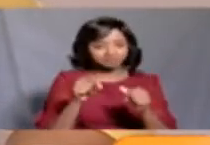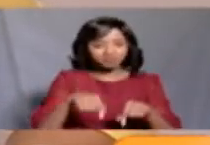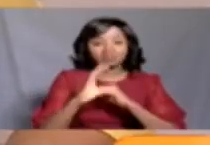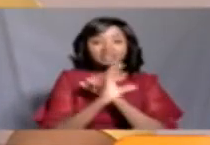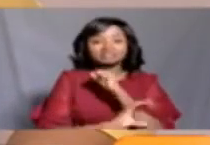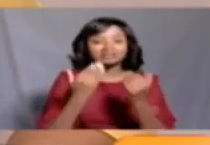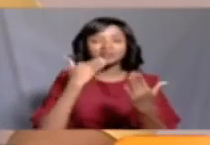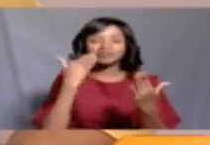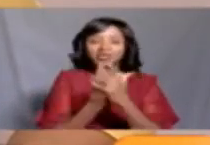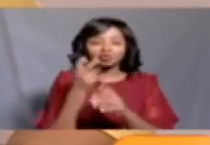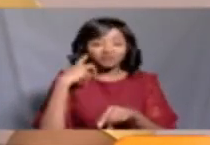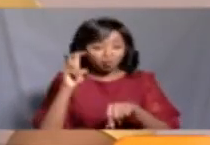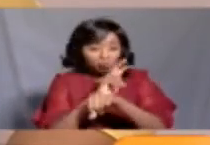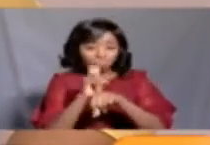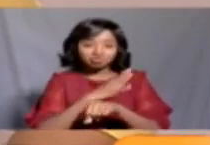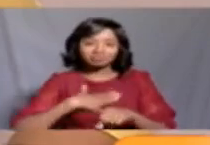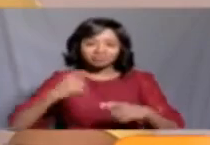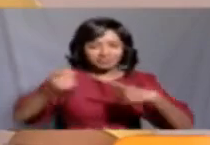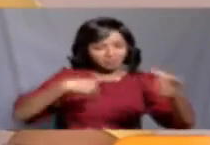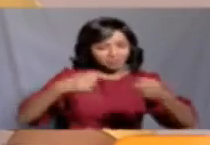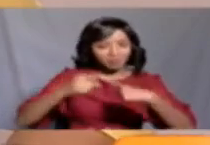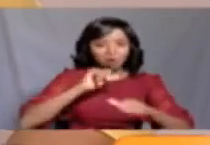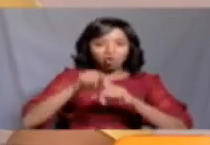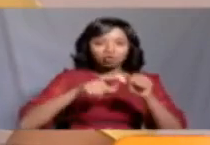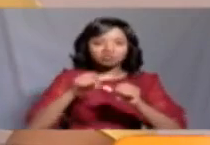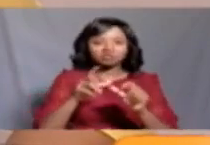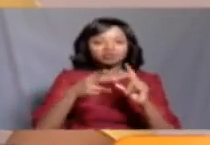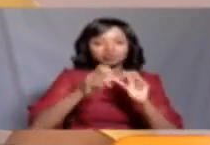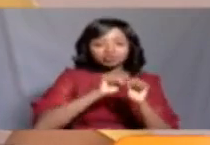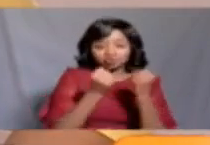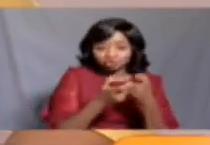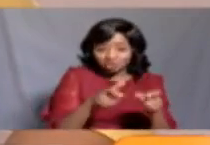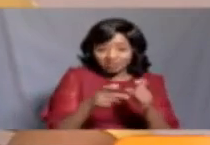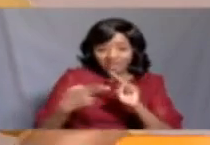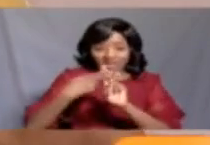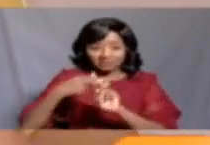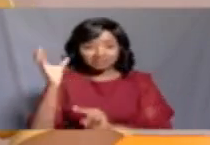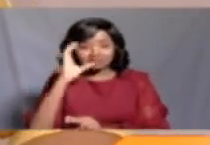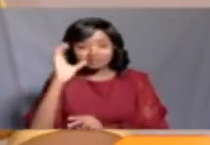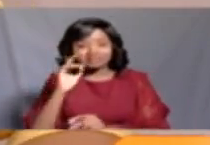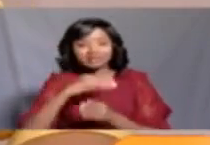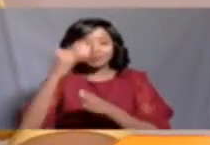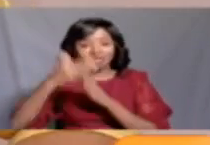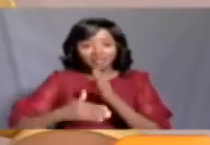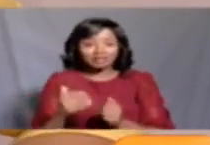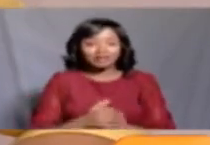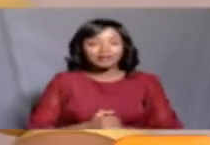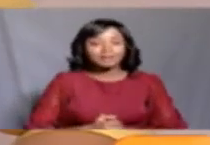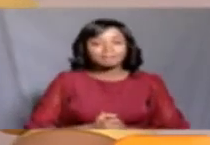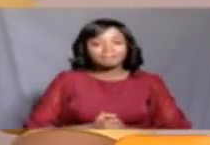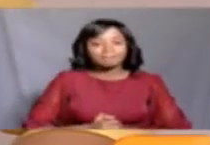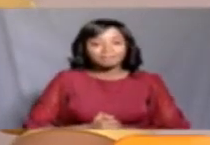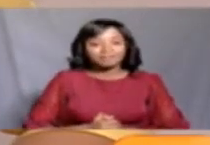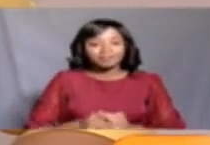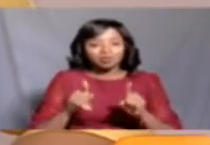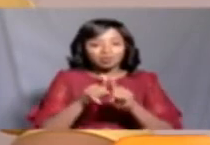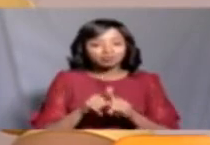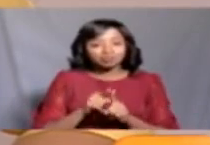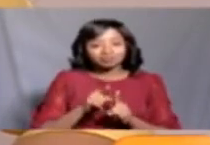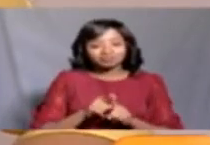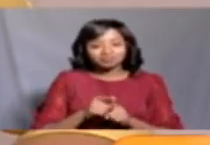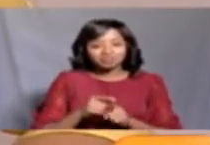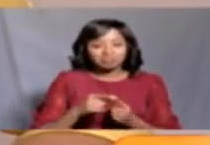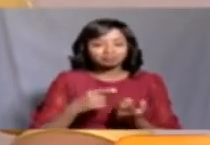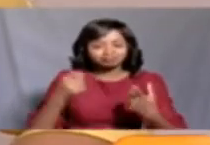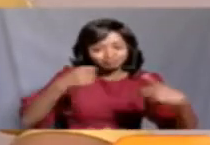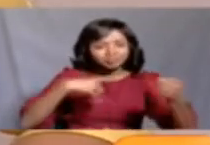country. Thank you so much for watching. Keep the conversation going on social media, hashtag Citizen Weekend. Tweet me at Vicky Rubadiri. And of course, talk